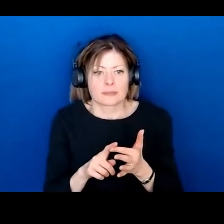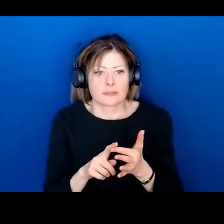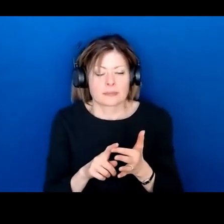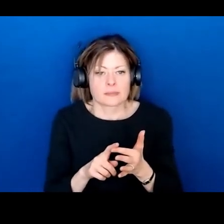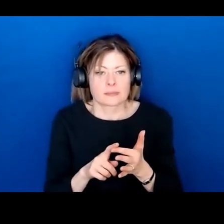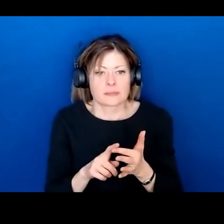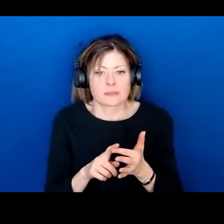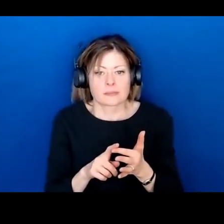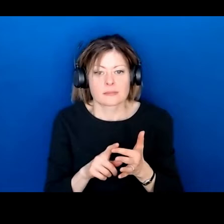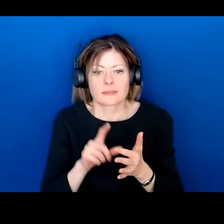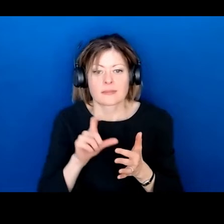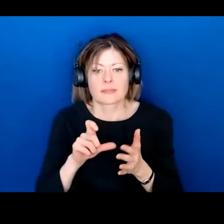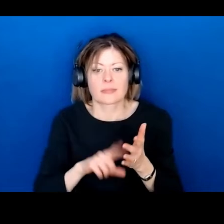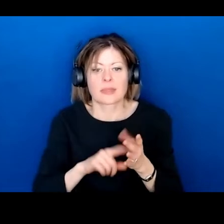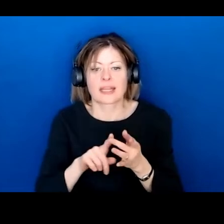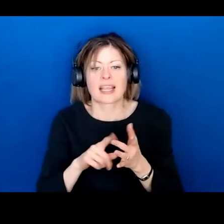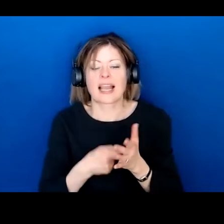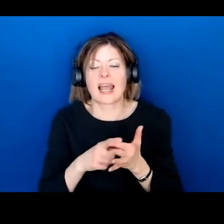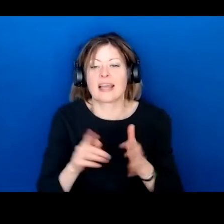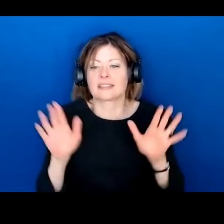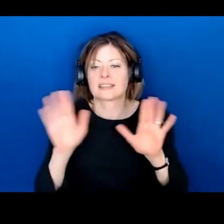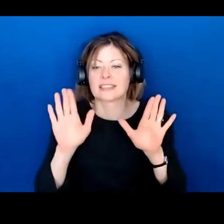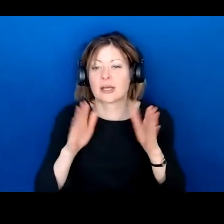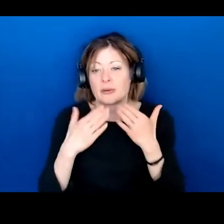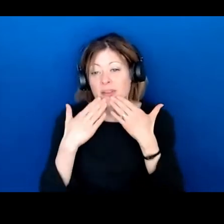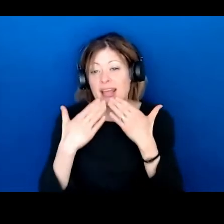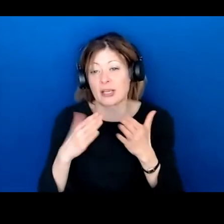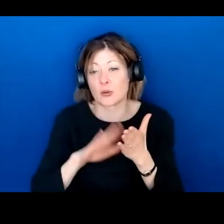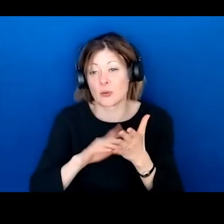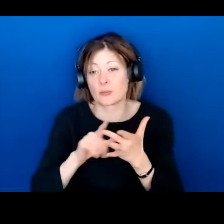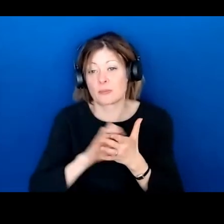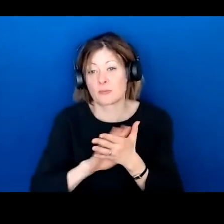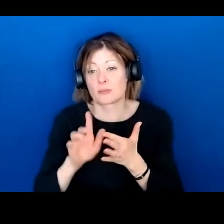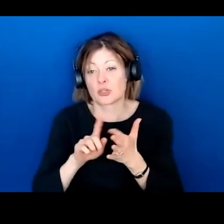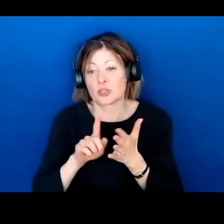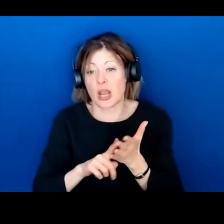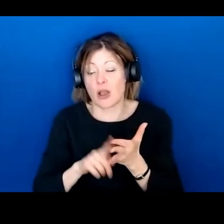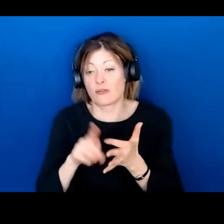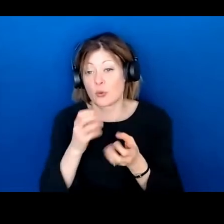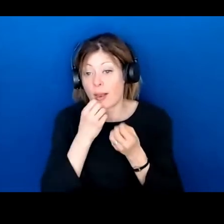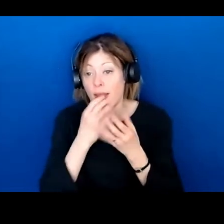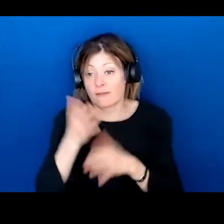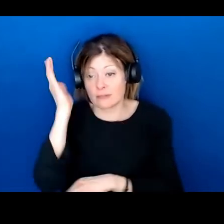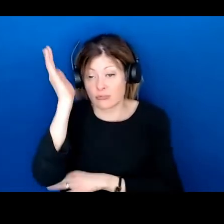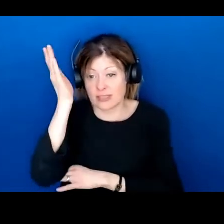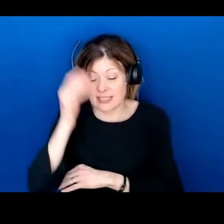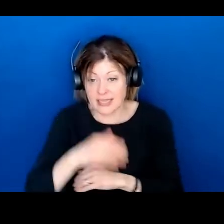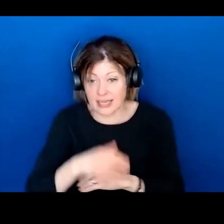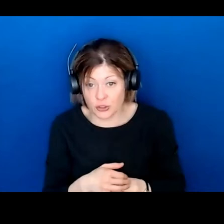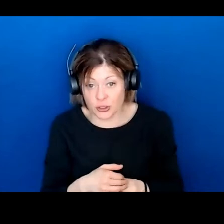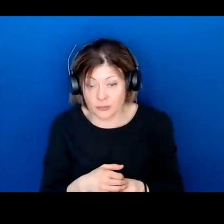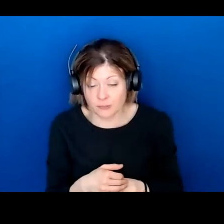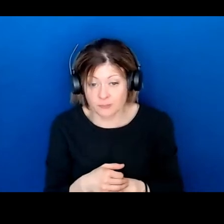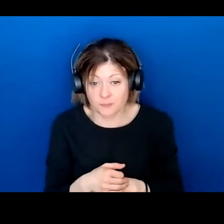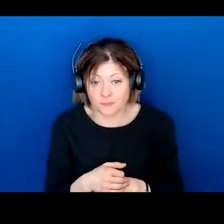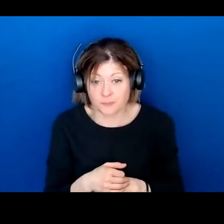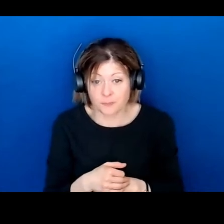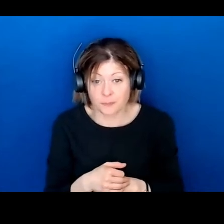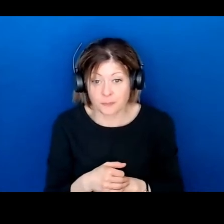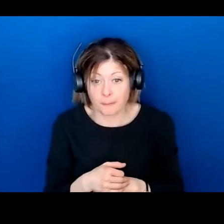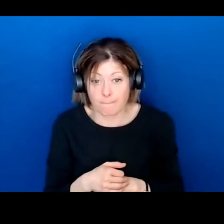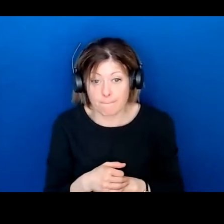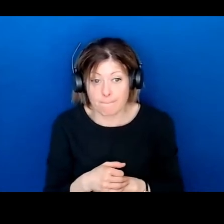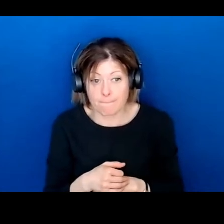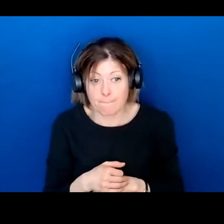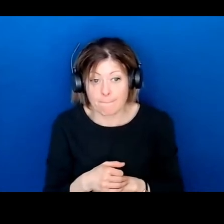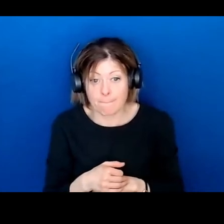Hello there. Thank you so much, Misha, for that lovely presentation. You obviously, with disabled people